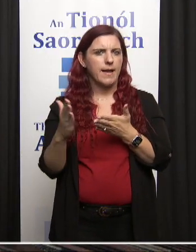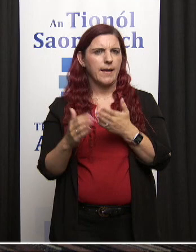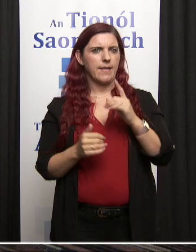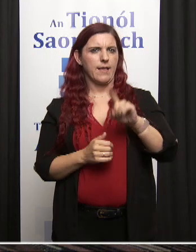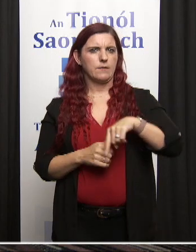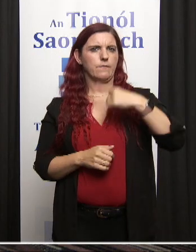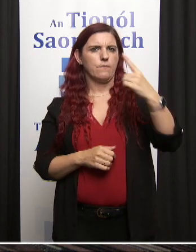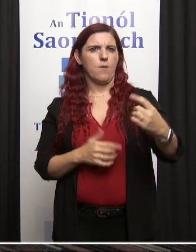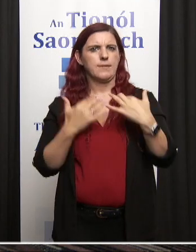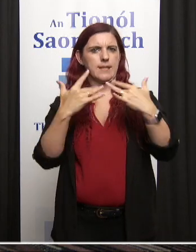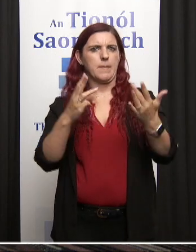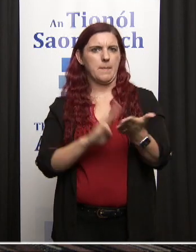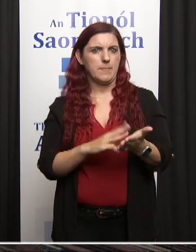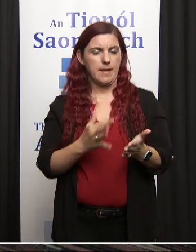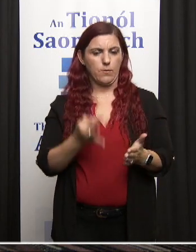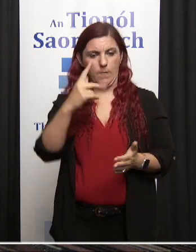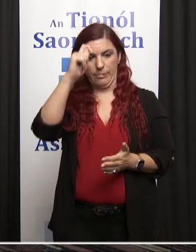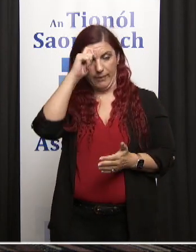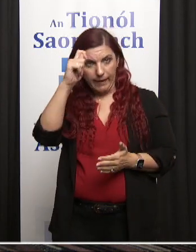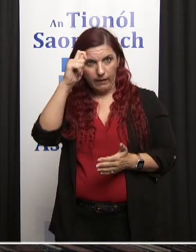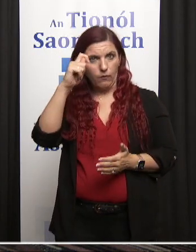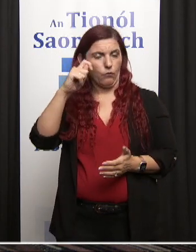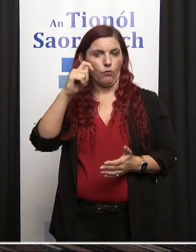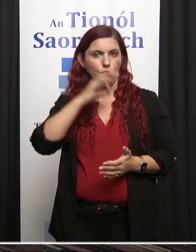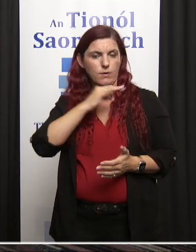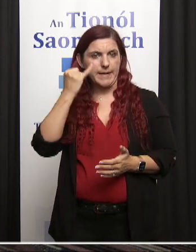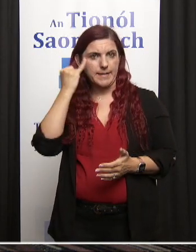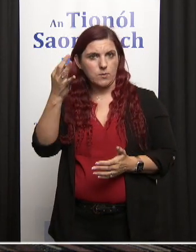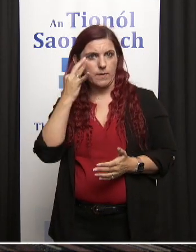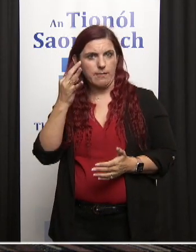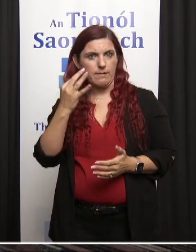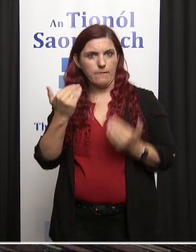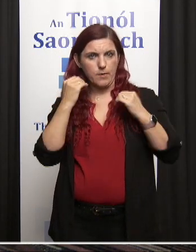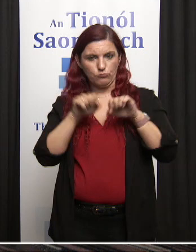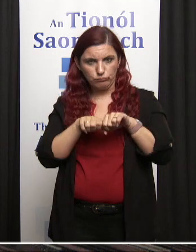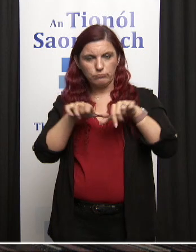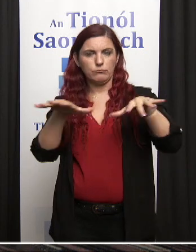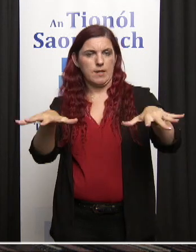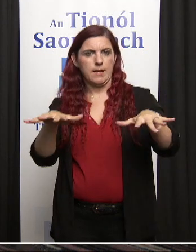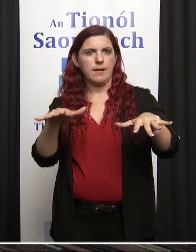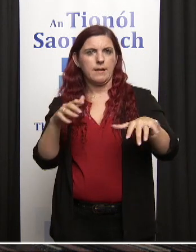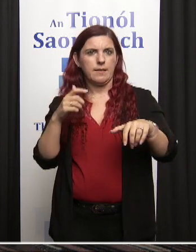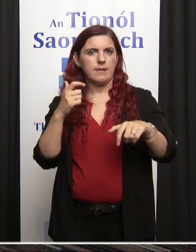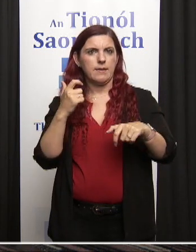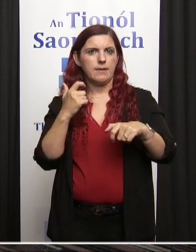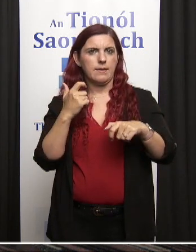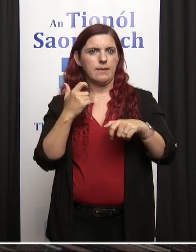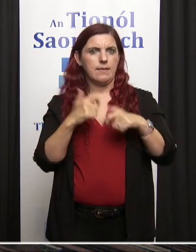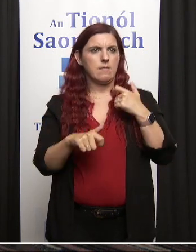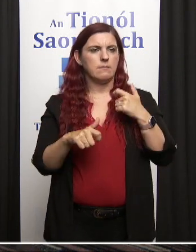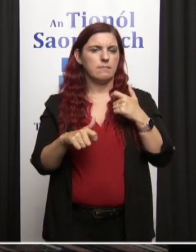Assembly members. If the Assembly think that it's a good idea to get the information out, and then if you think that there needs to be a